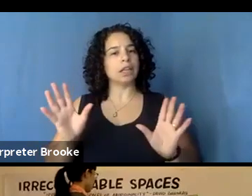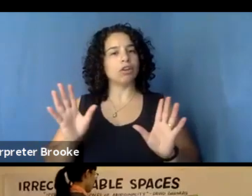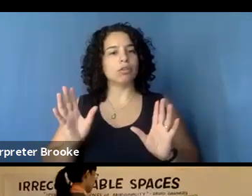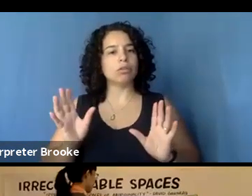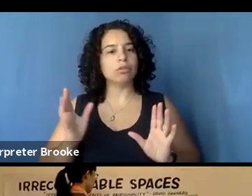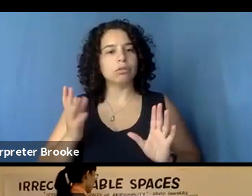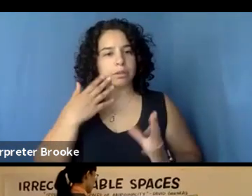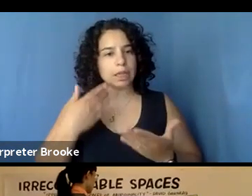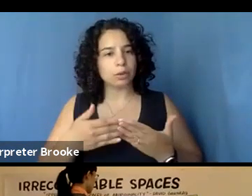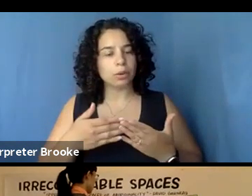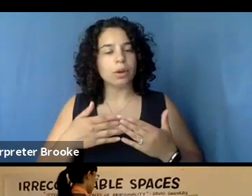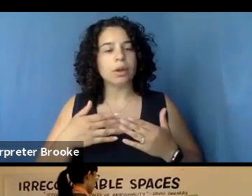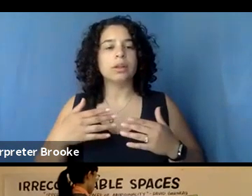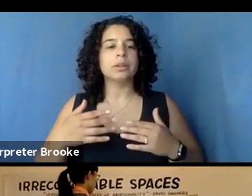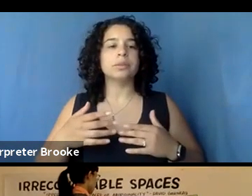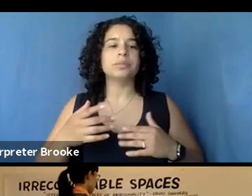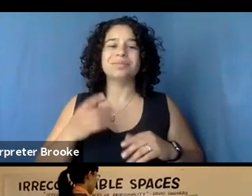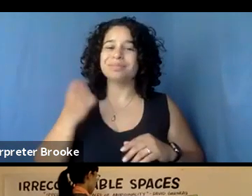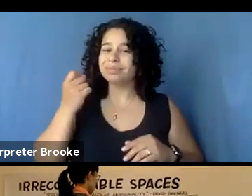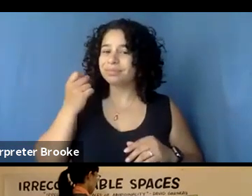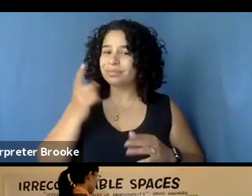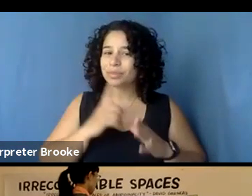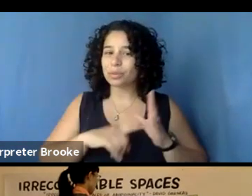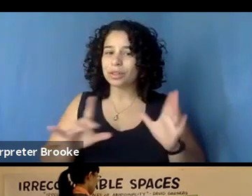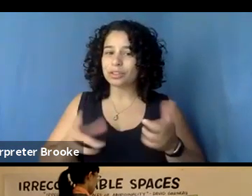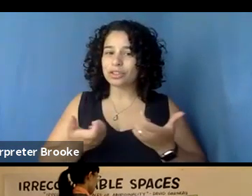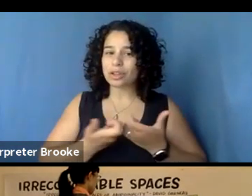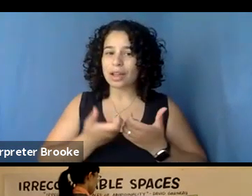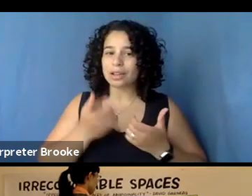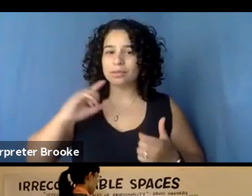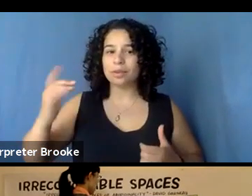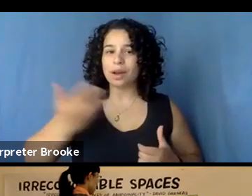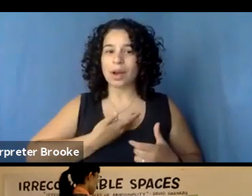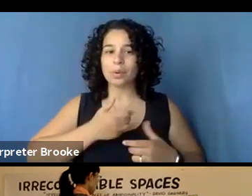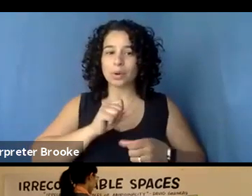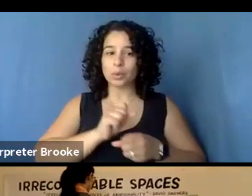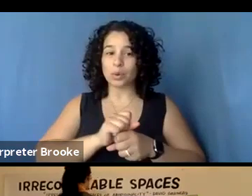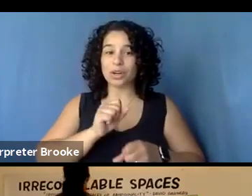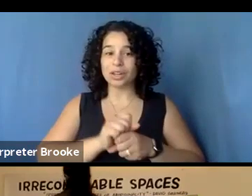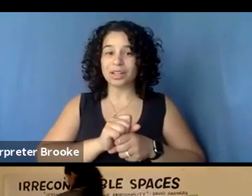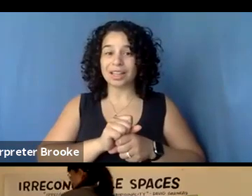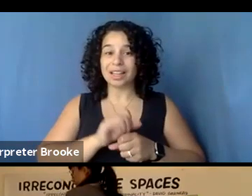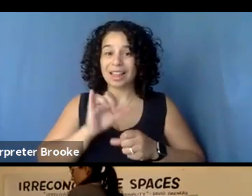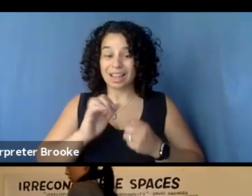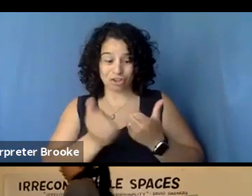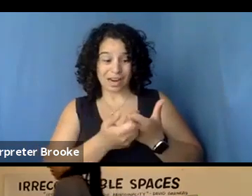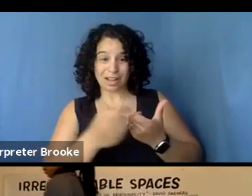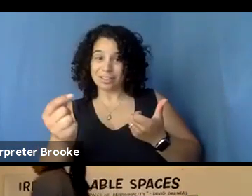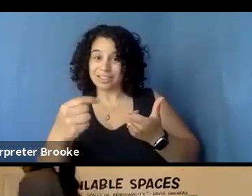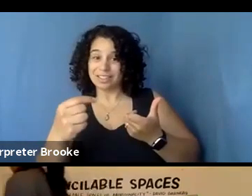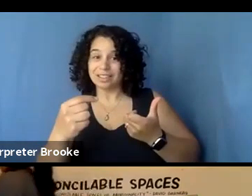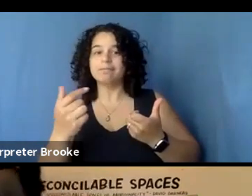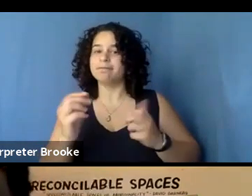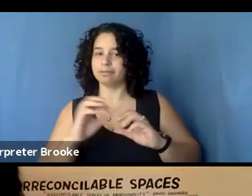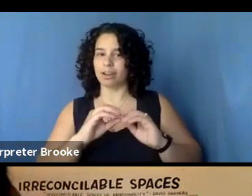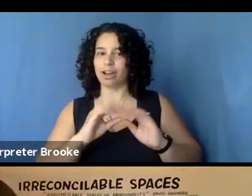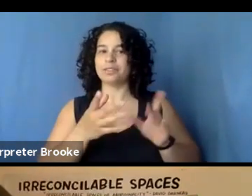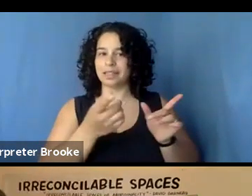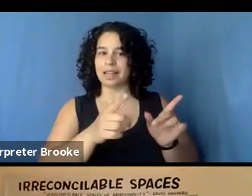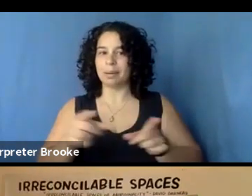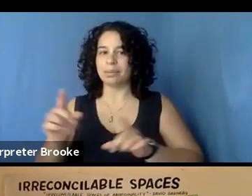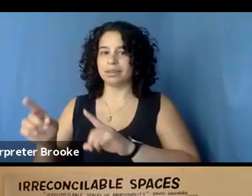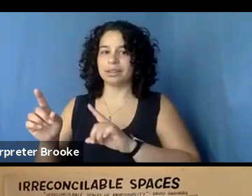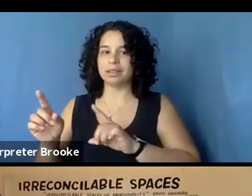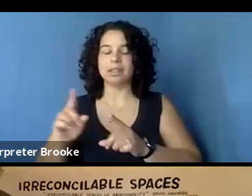is the difficulty of this work is apparent. To get honest, to get